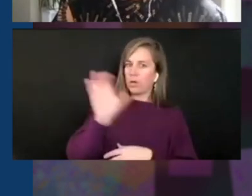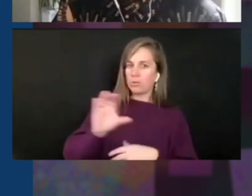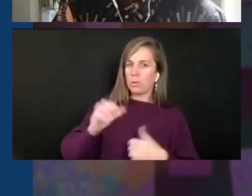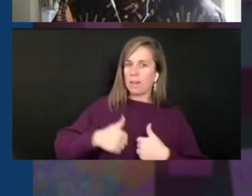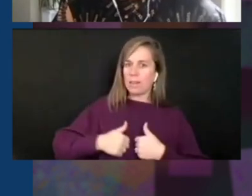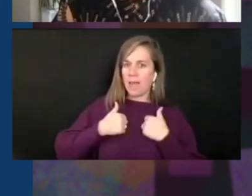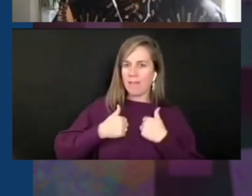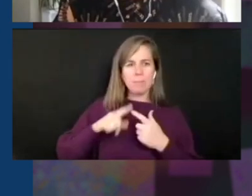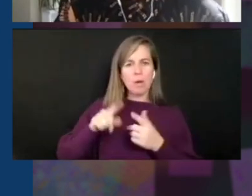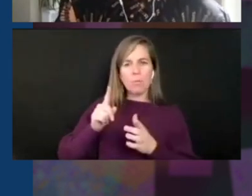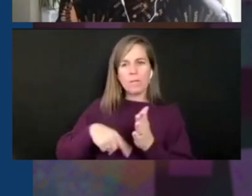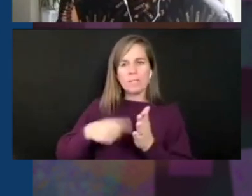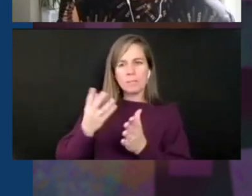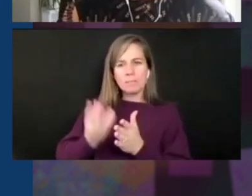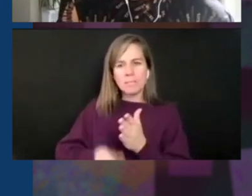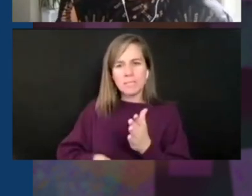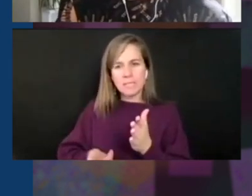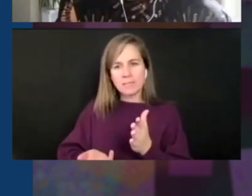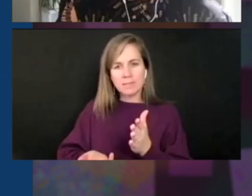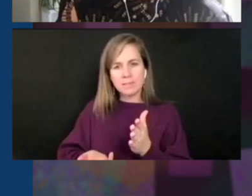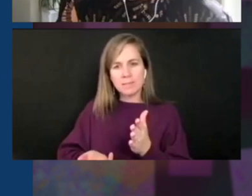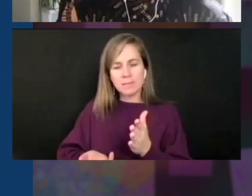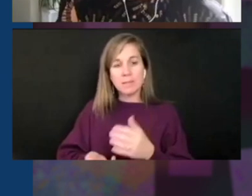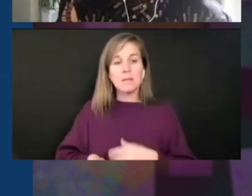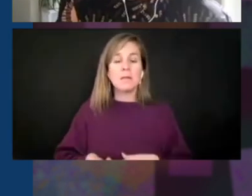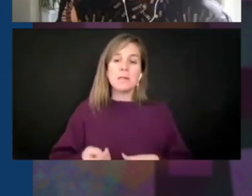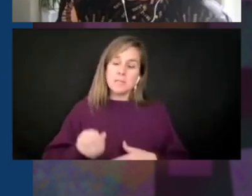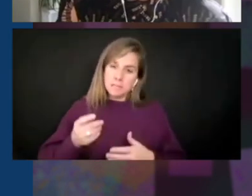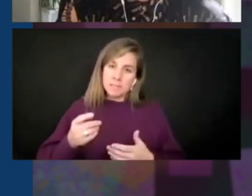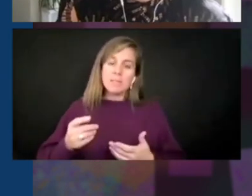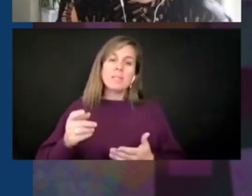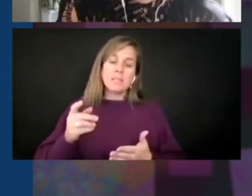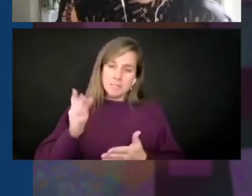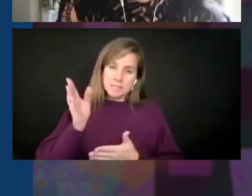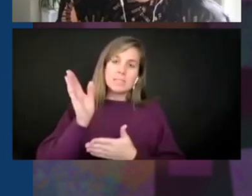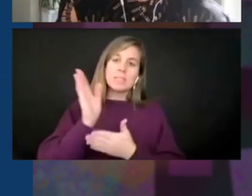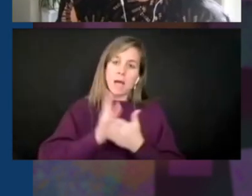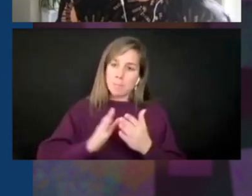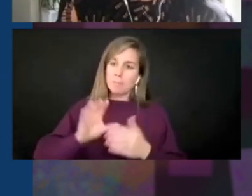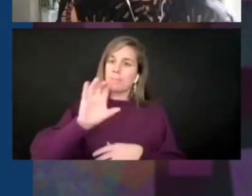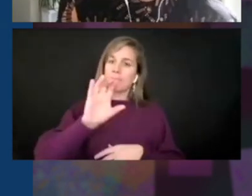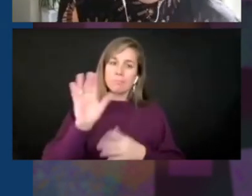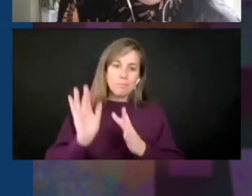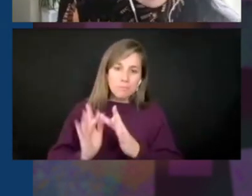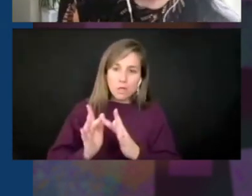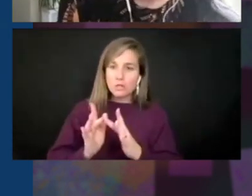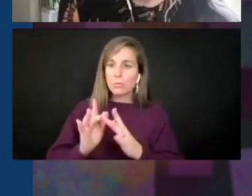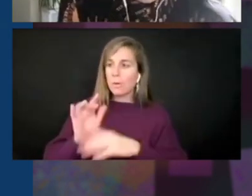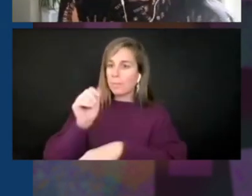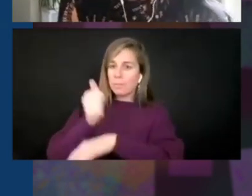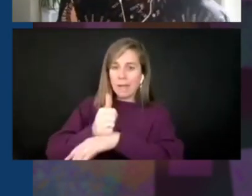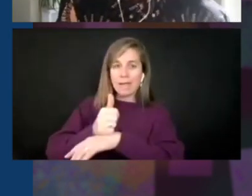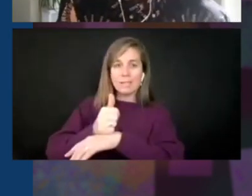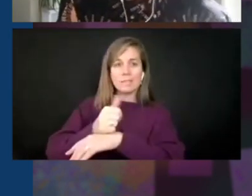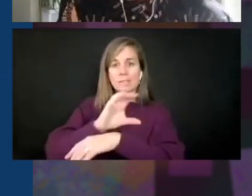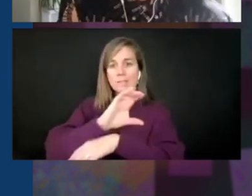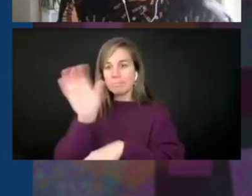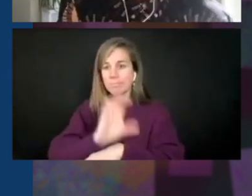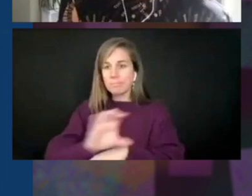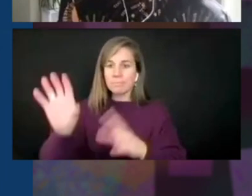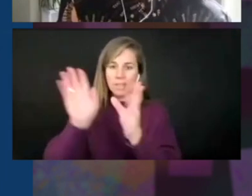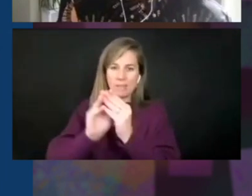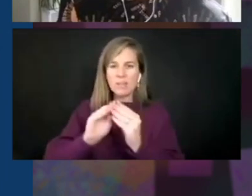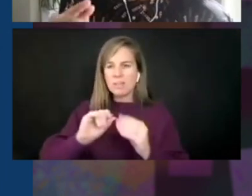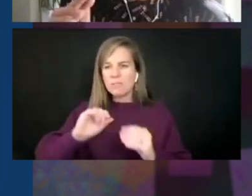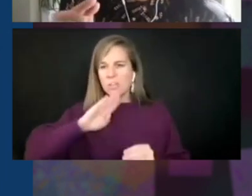virtual presentations have sometimes been frustrating facsimiles for in-person gathering, there's no denying that there have been